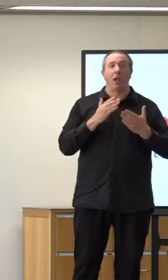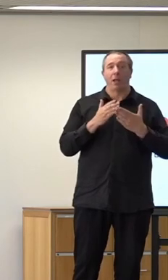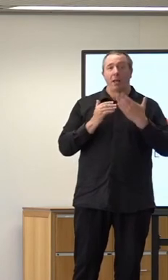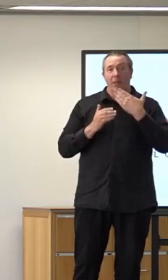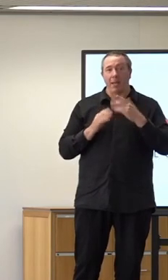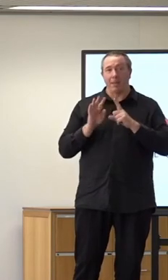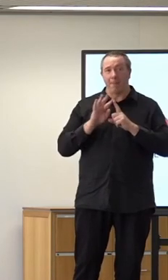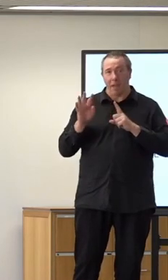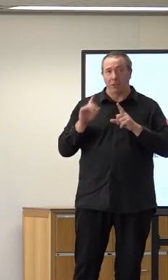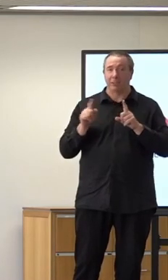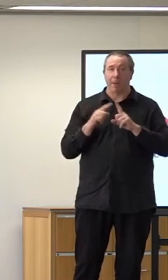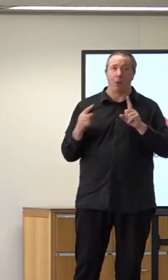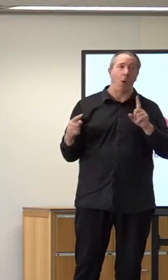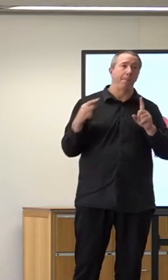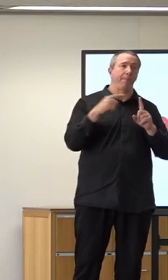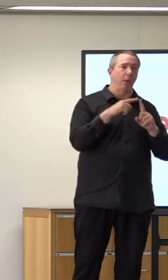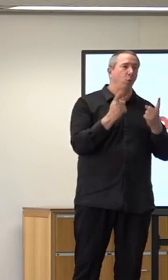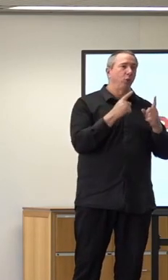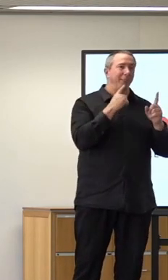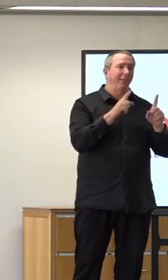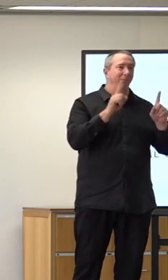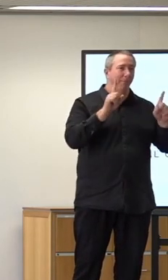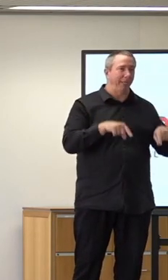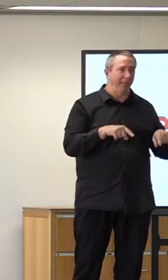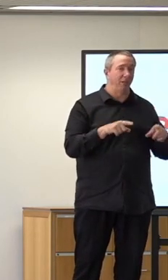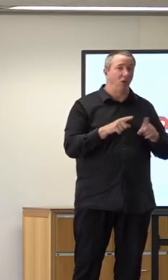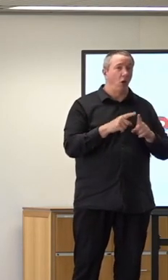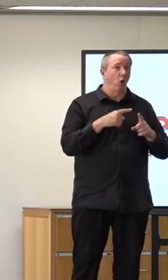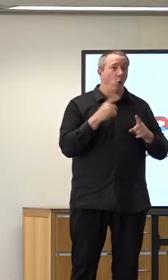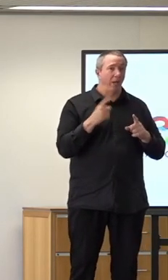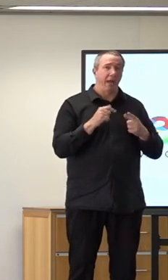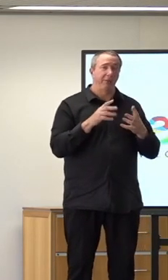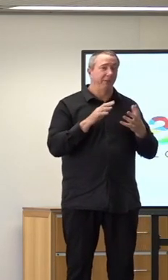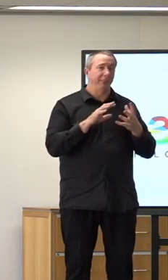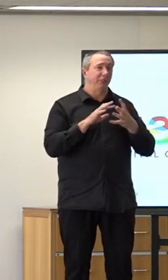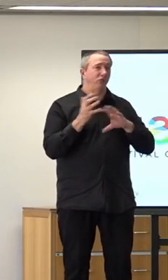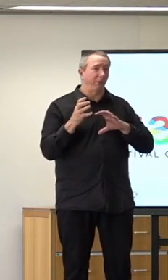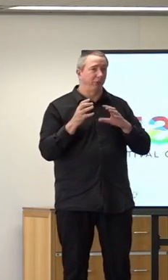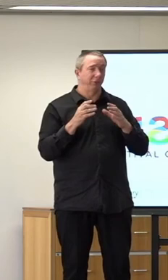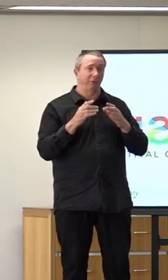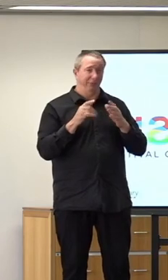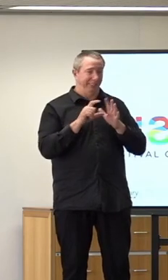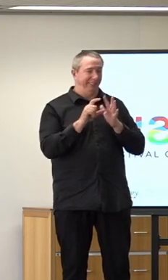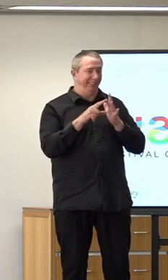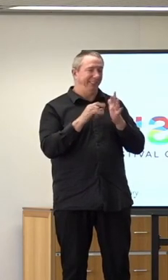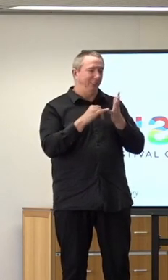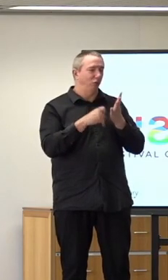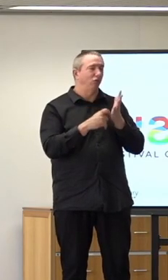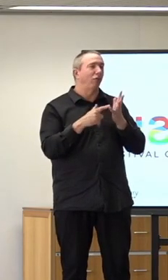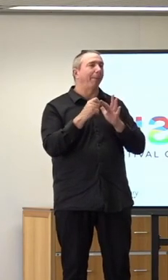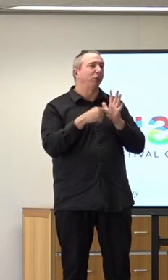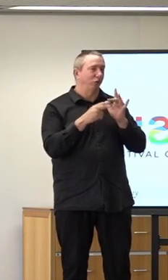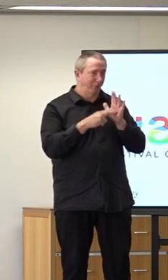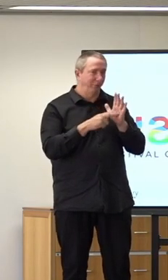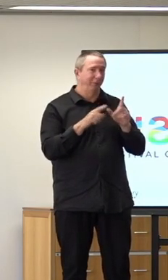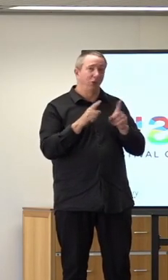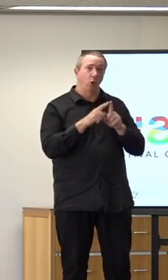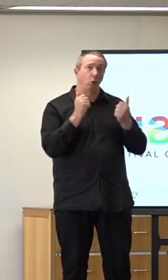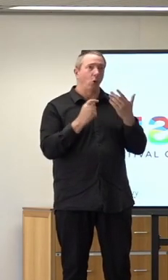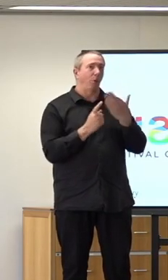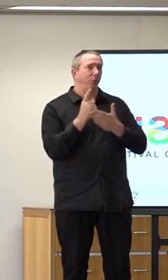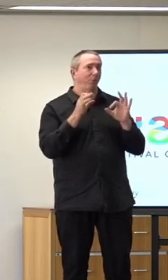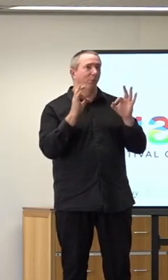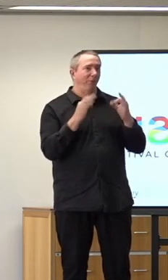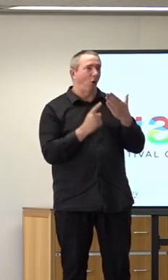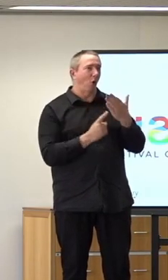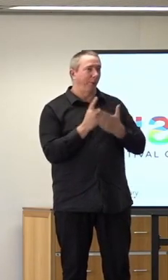back to something you said right at the beginning is, you know, we've got such, disruption is such an opportunity. Disruption is not a threat. It's not something, you